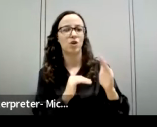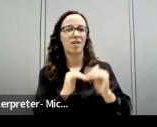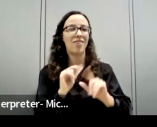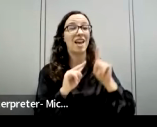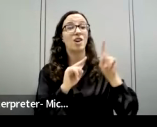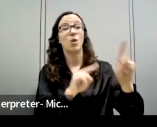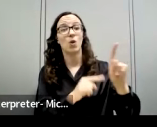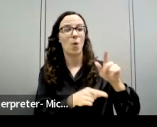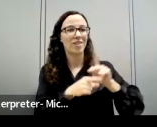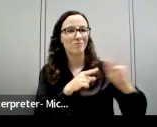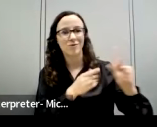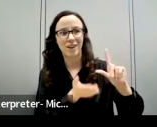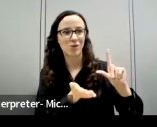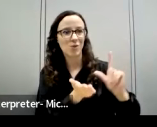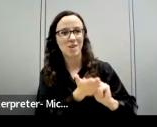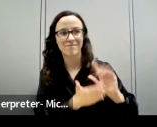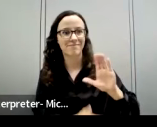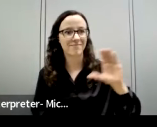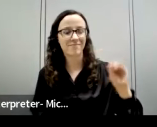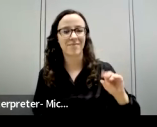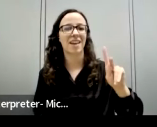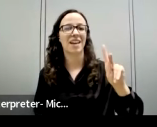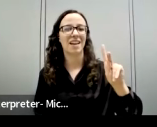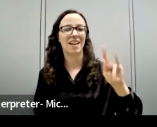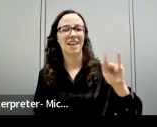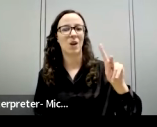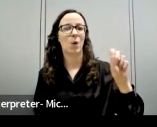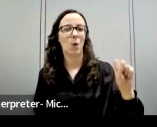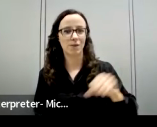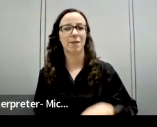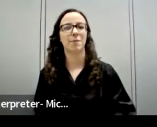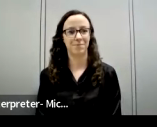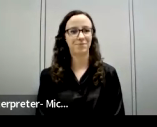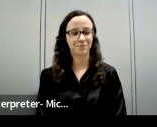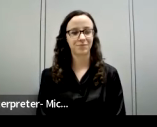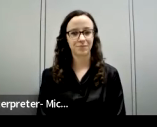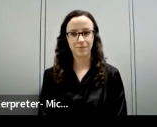Kinko's, right? Because that will cost your students a lot more if they take your book to Kinko's. So.